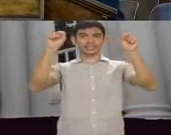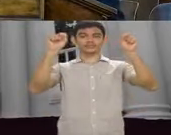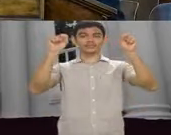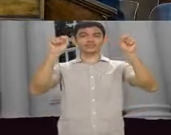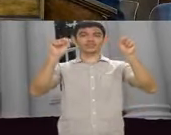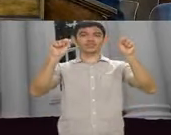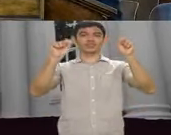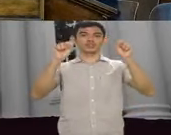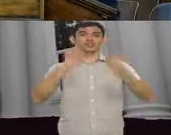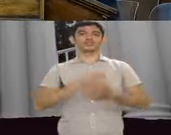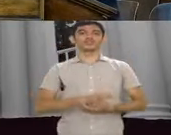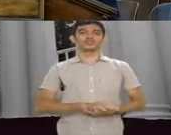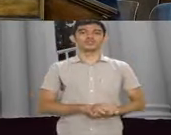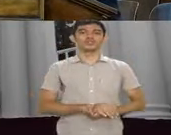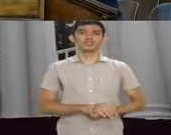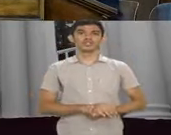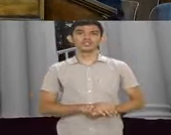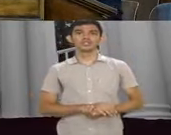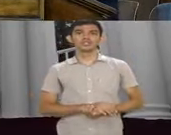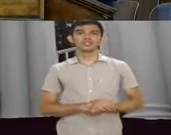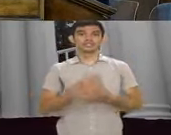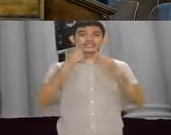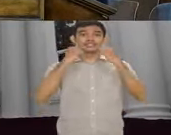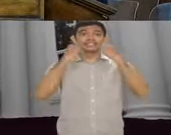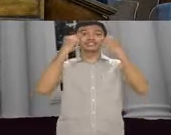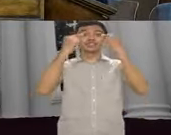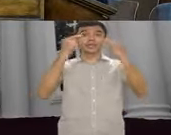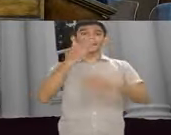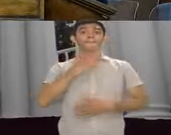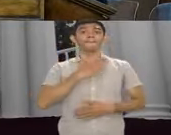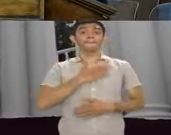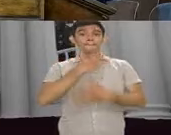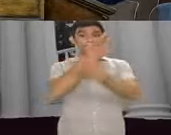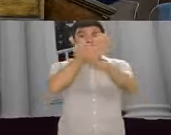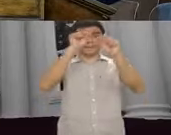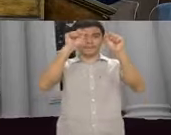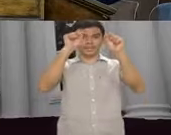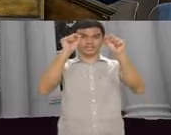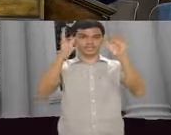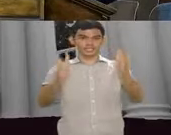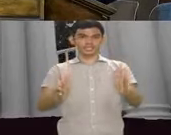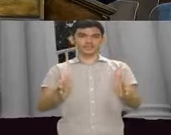Kinsang Savior? Imong Savior? Unsa ingon niya? Akong manluluwas.